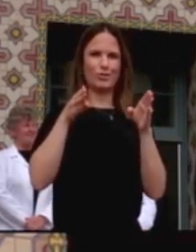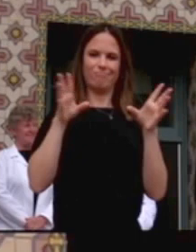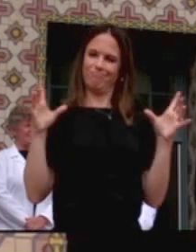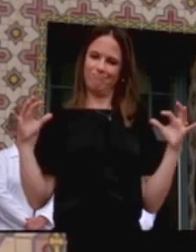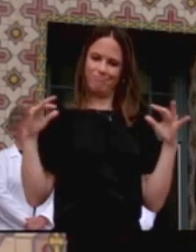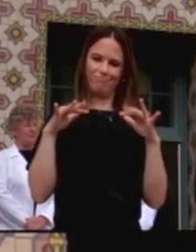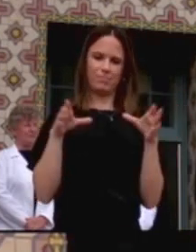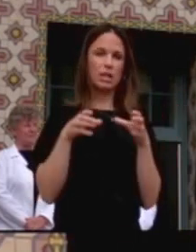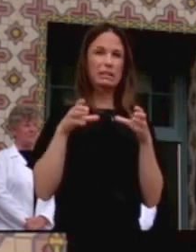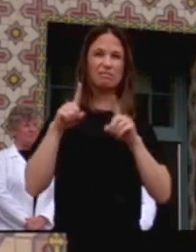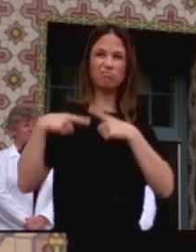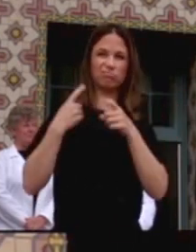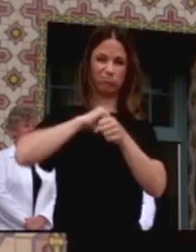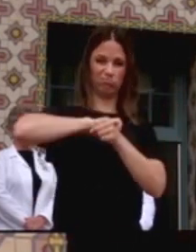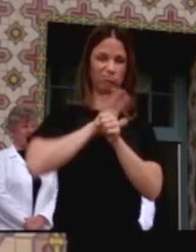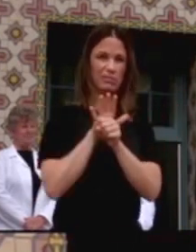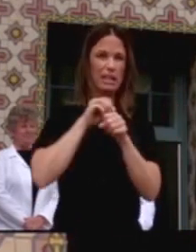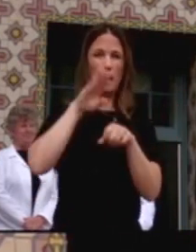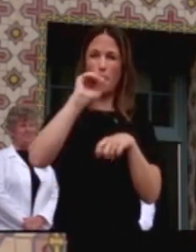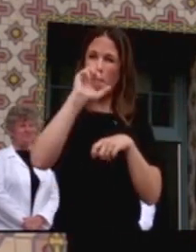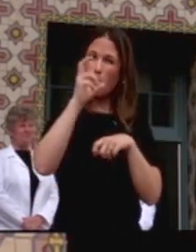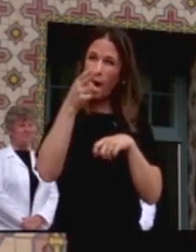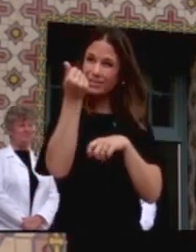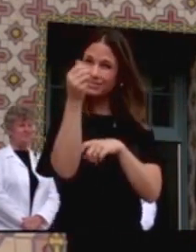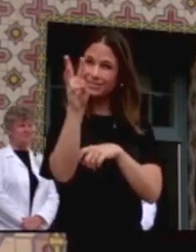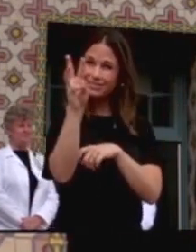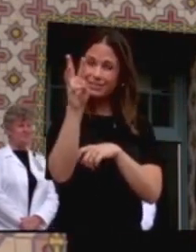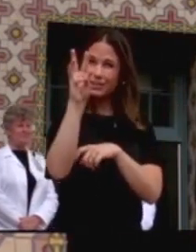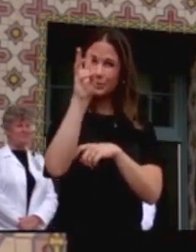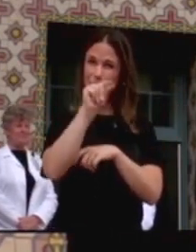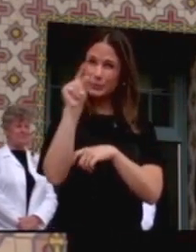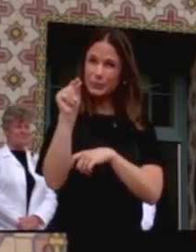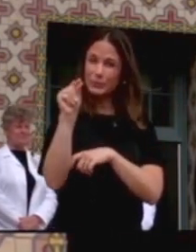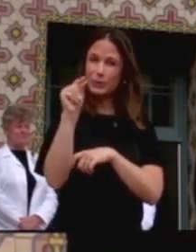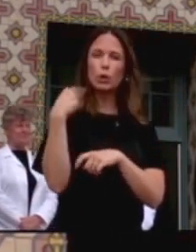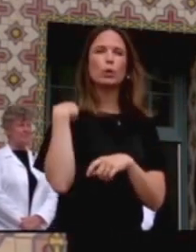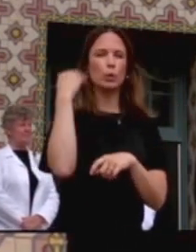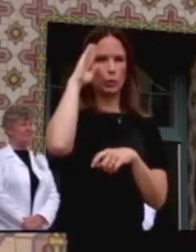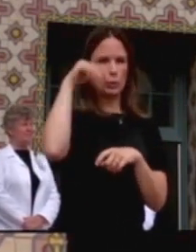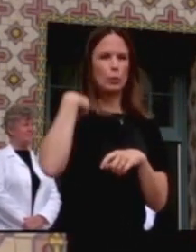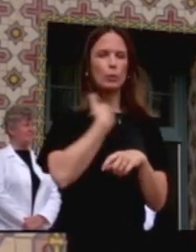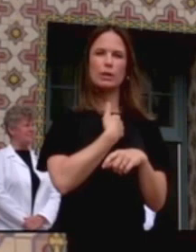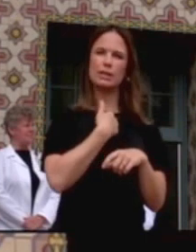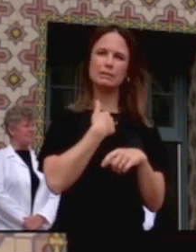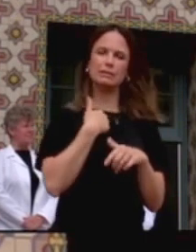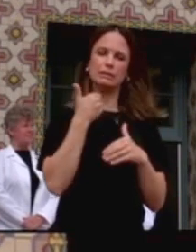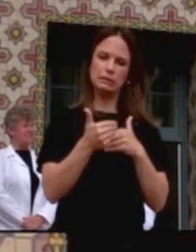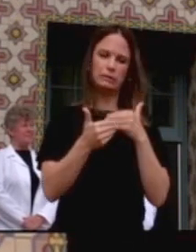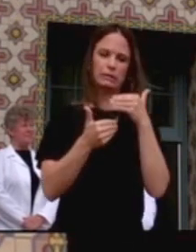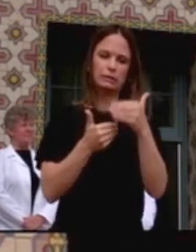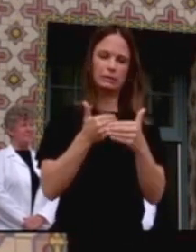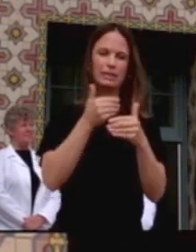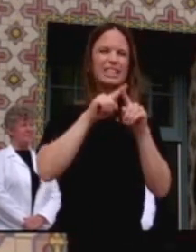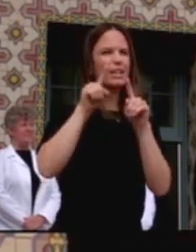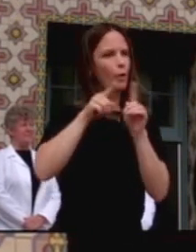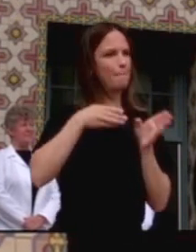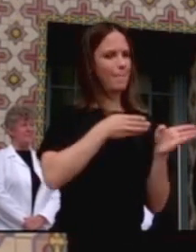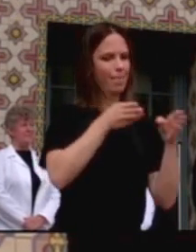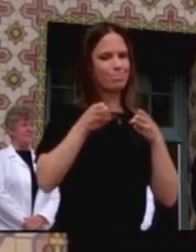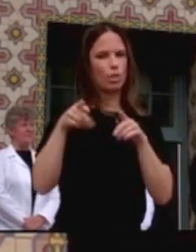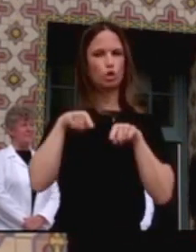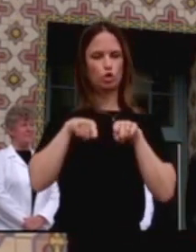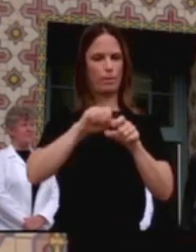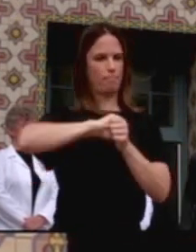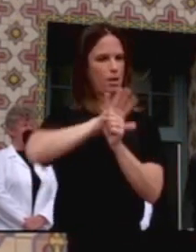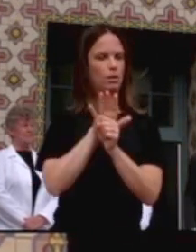since our shelter-in-place order in March 16th. As you know, we have charted slightly different paths over the course of the pandemic.